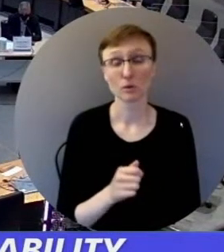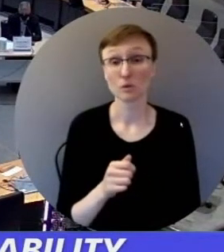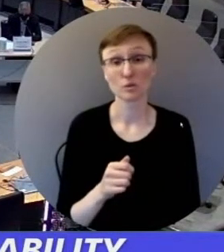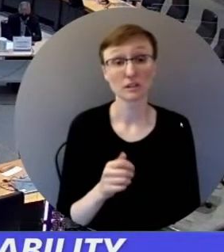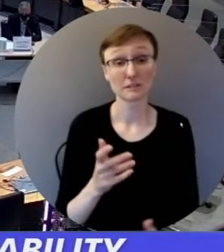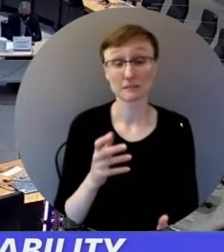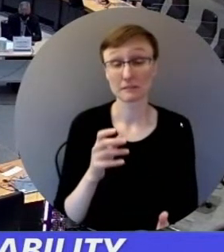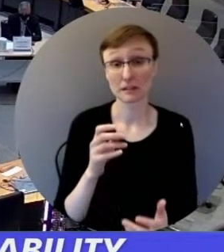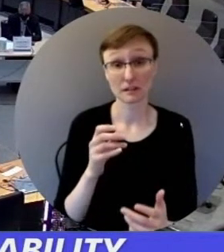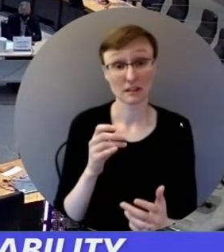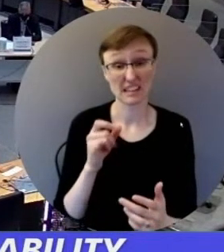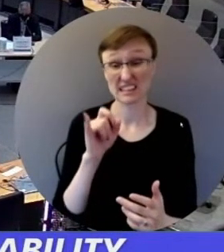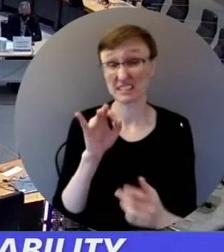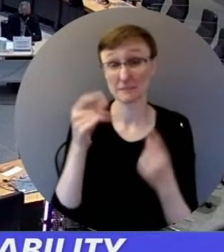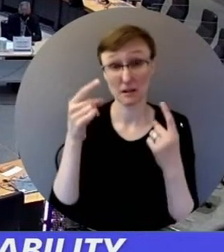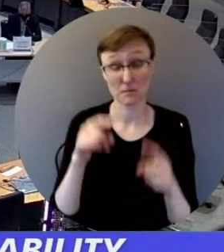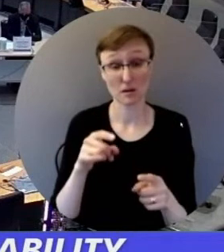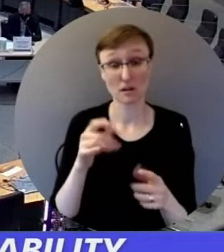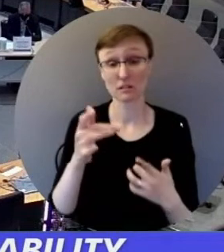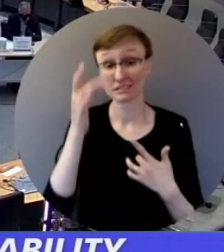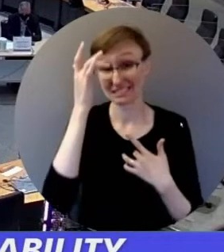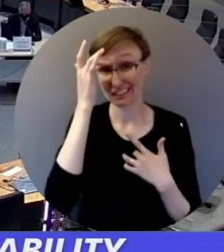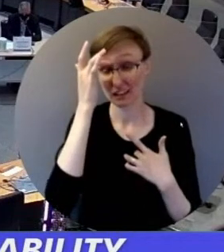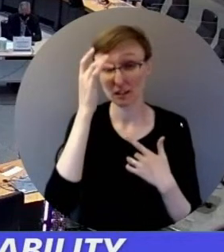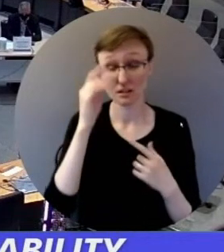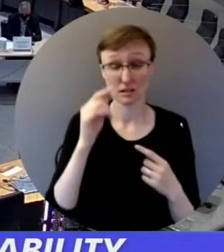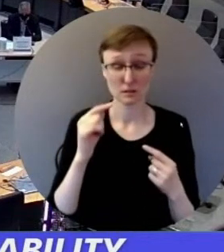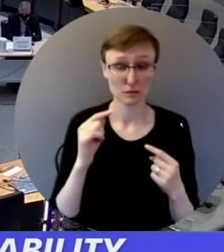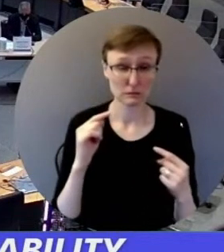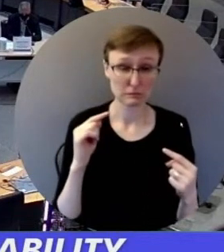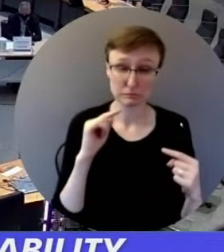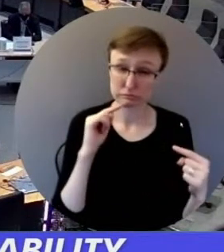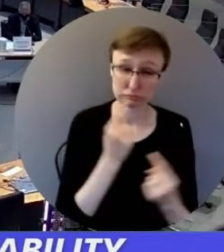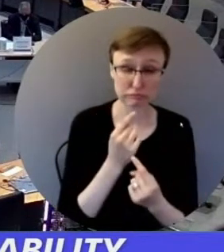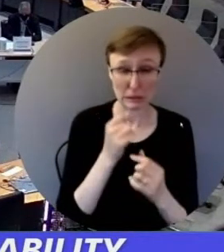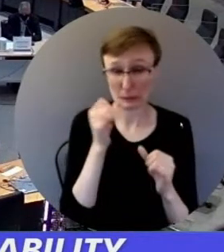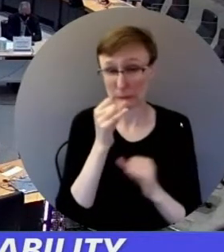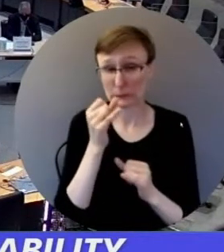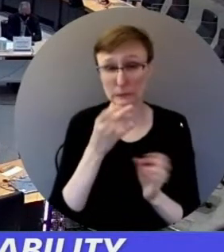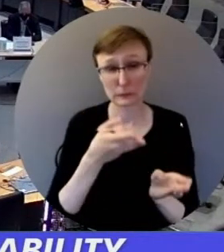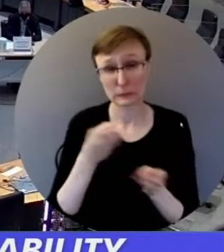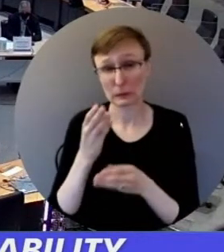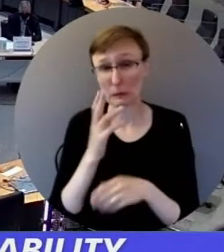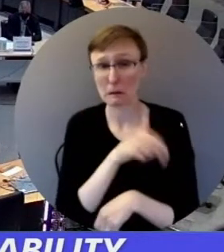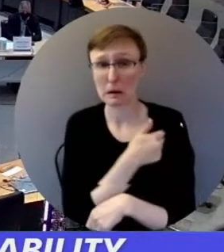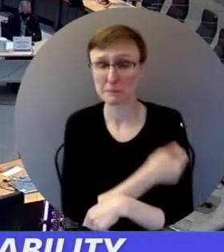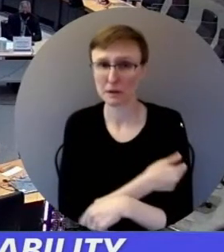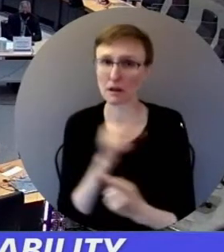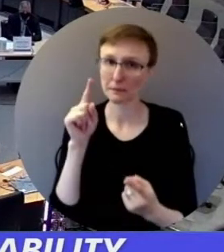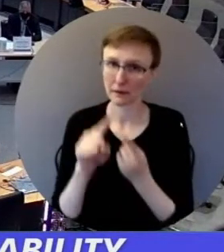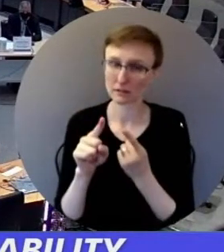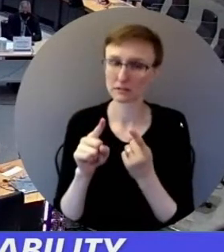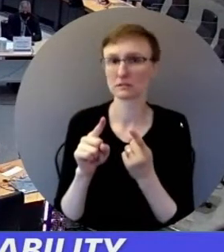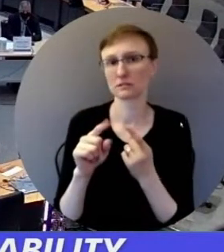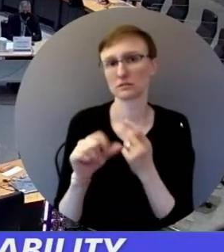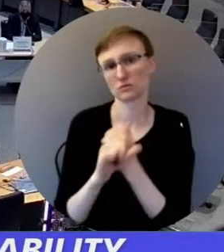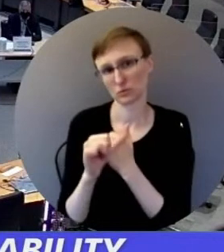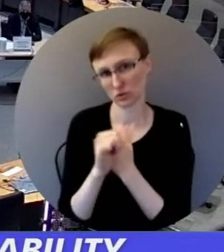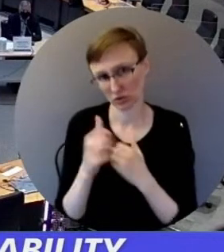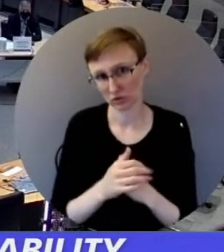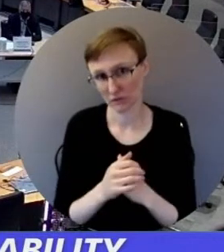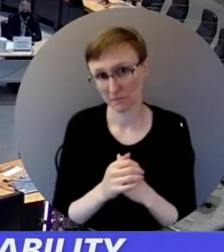we're looking at what's going on at the province of Ontario, but I think we need to continue with wearing a mask and